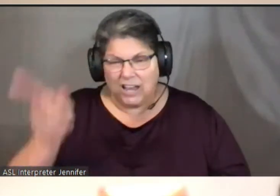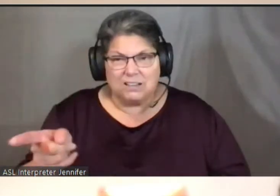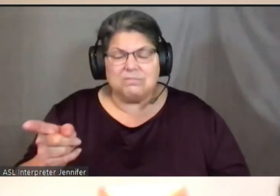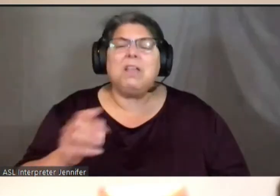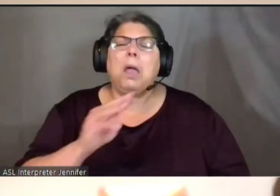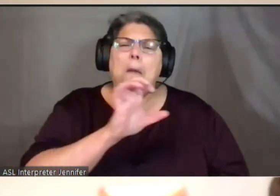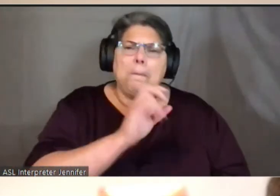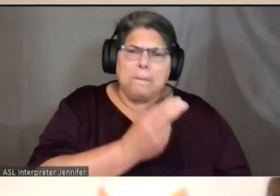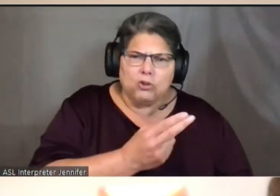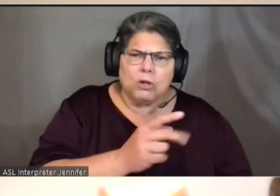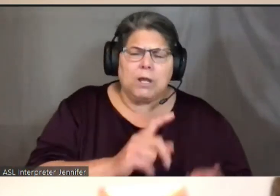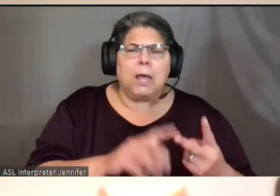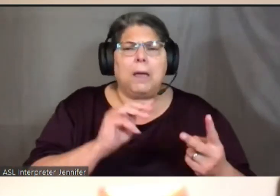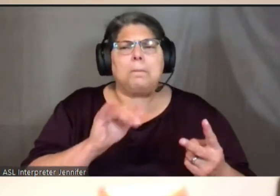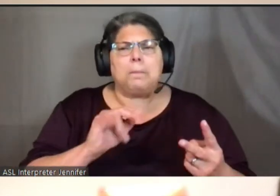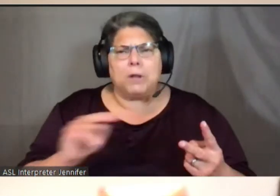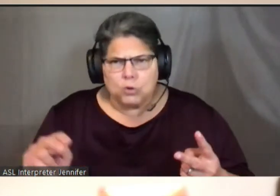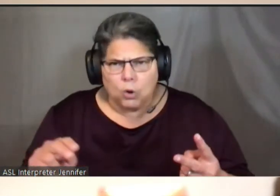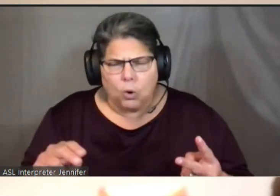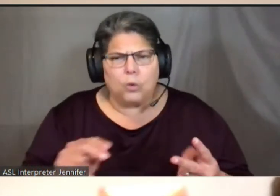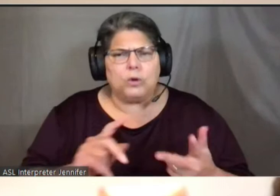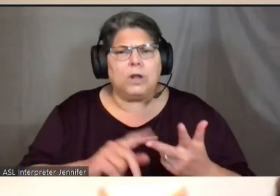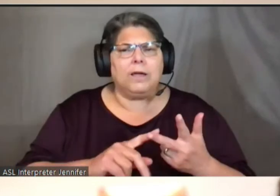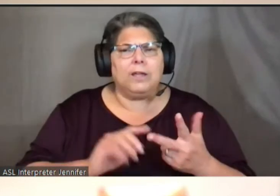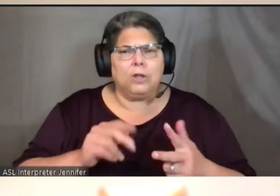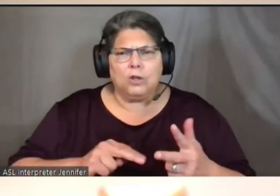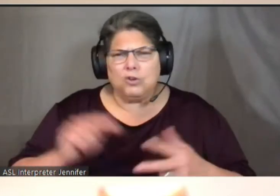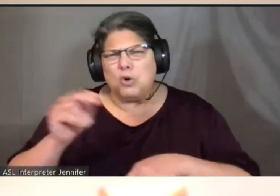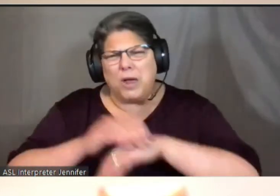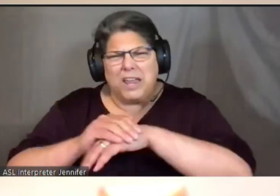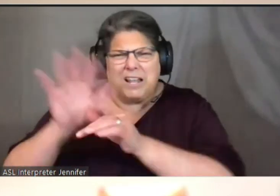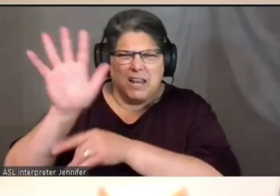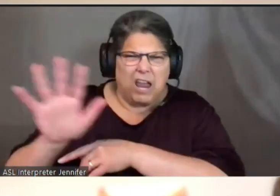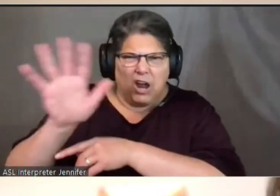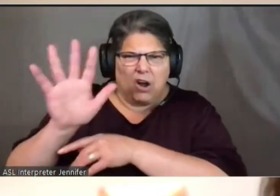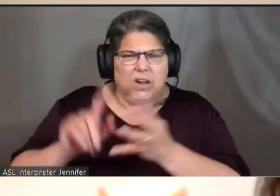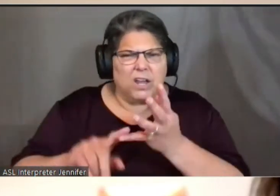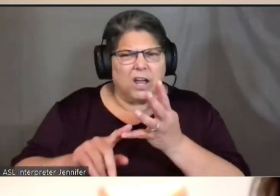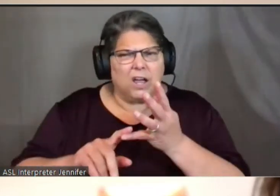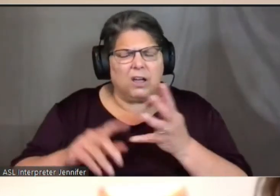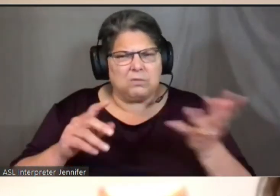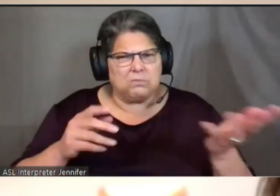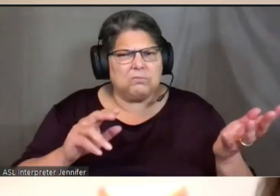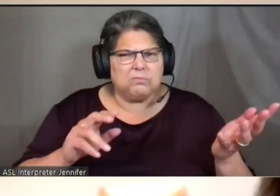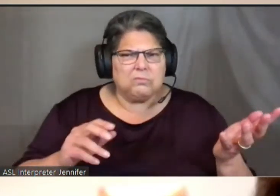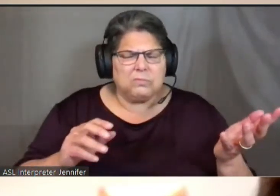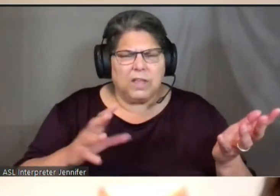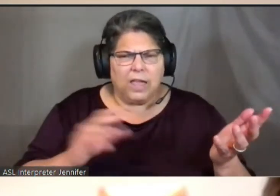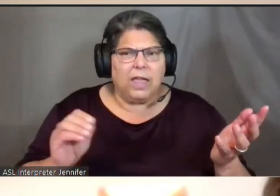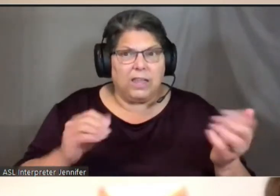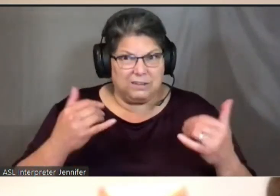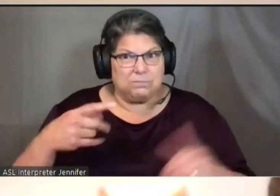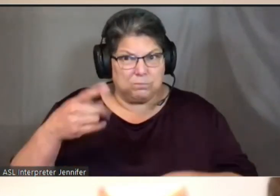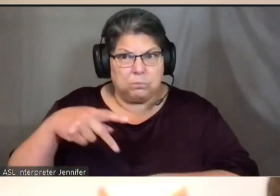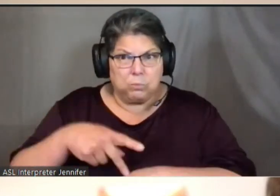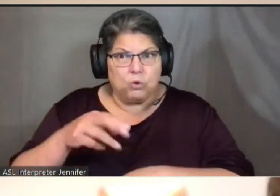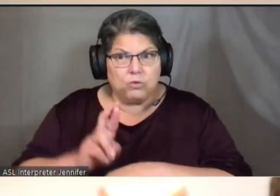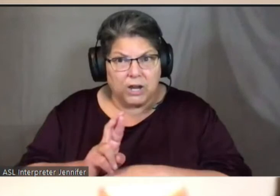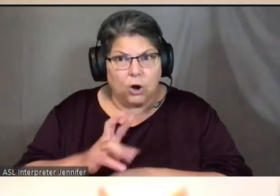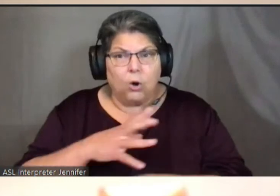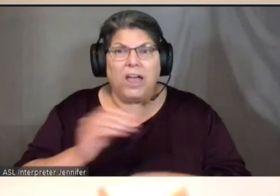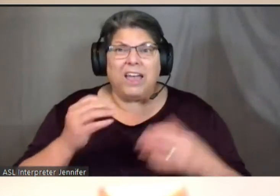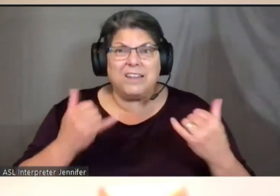and Minnesota, the New England states and Northeast, Puerto Rico, and now Oregon to our north is suffering